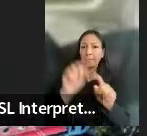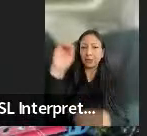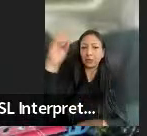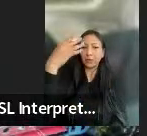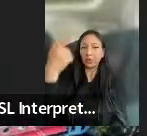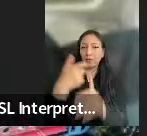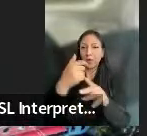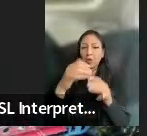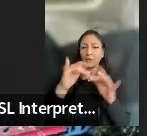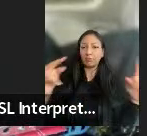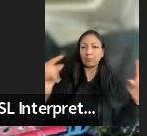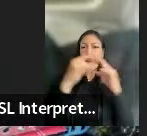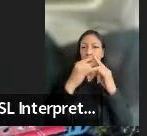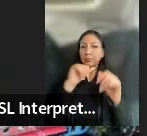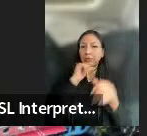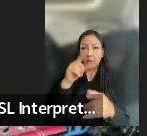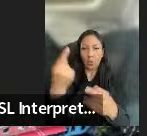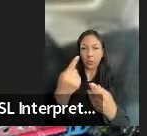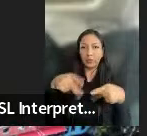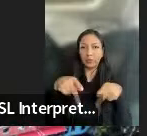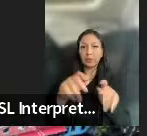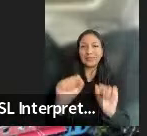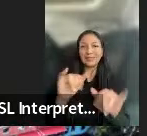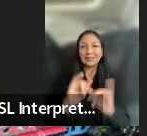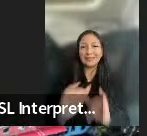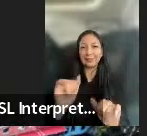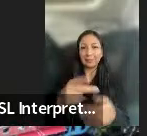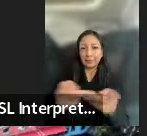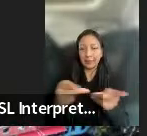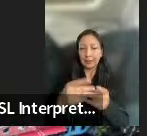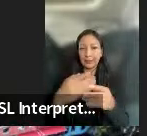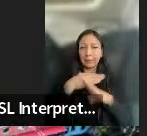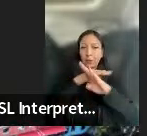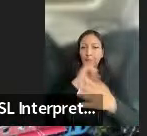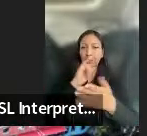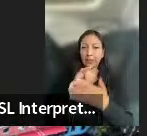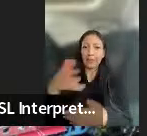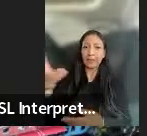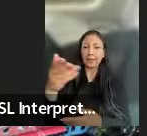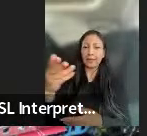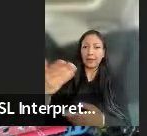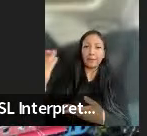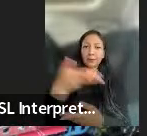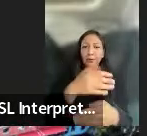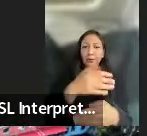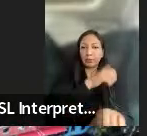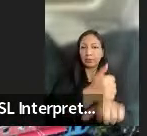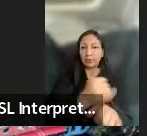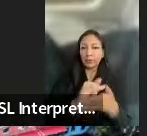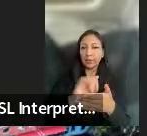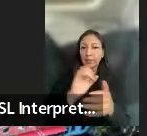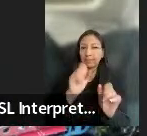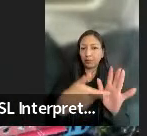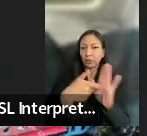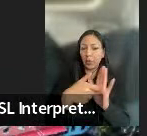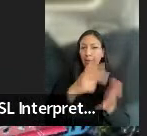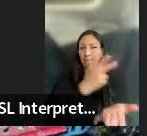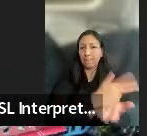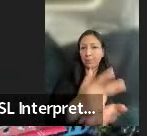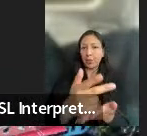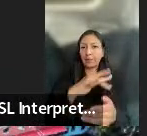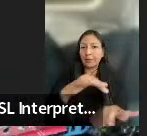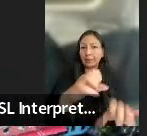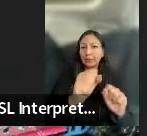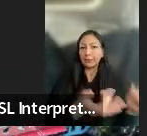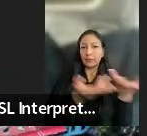canopies are not always permitted in the same places, preventing their installation in instances where required parking spaces are